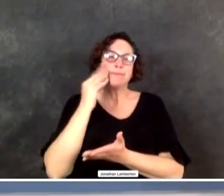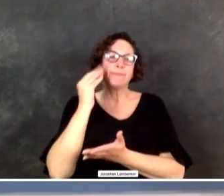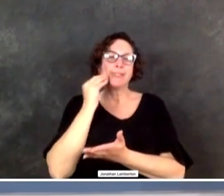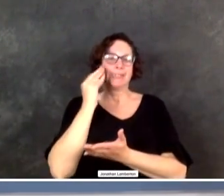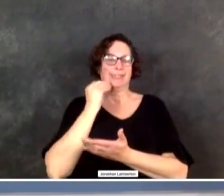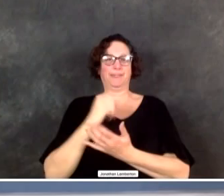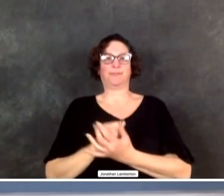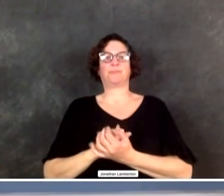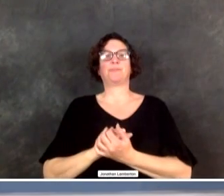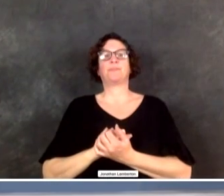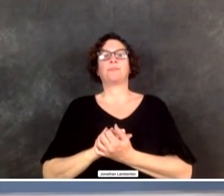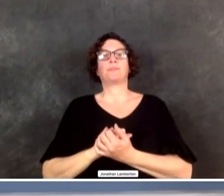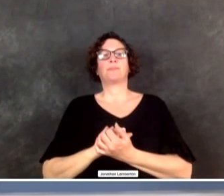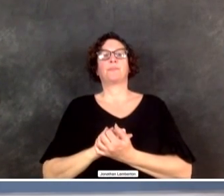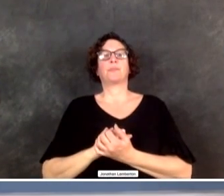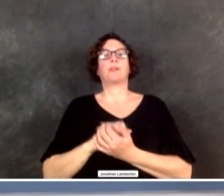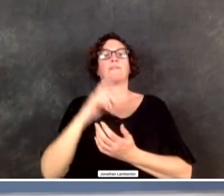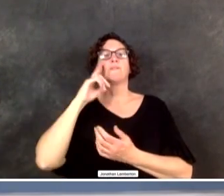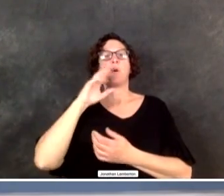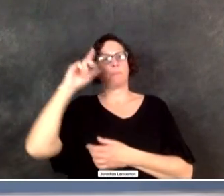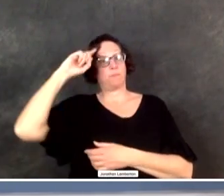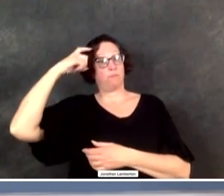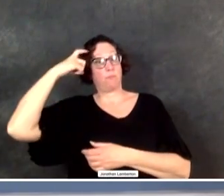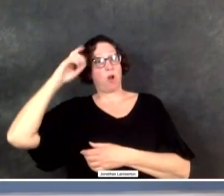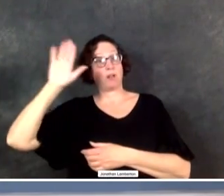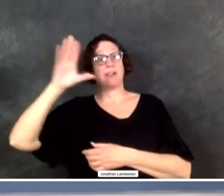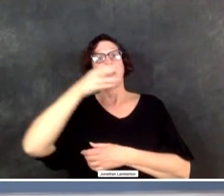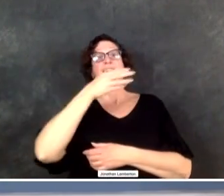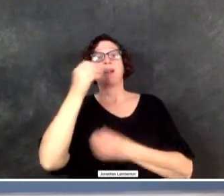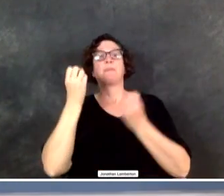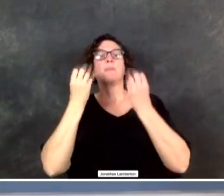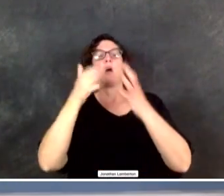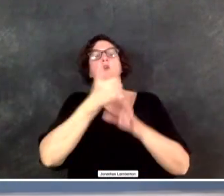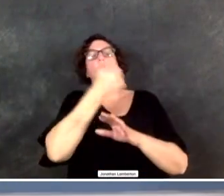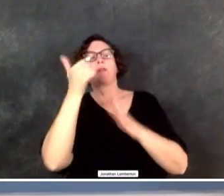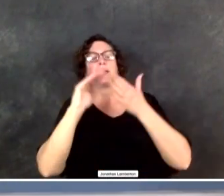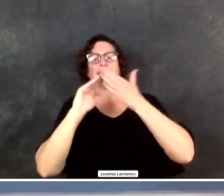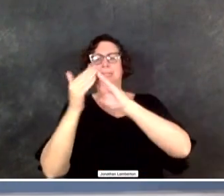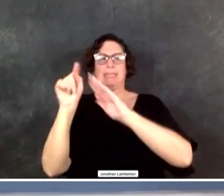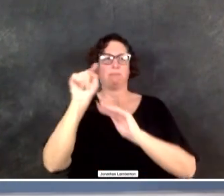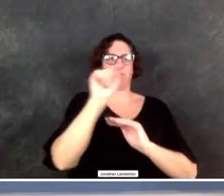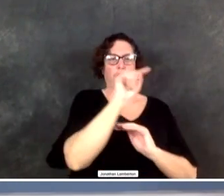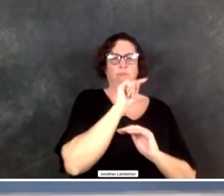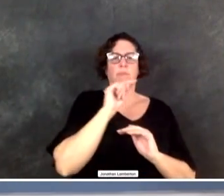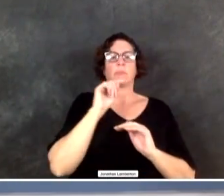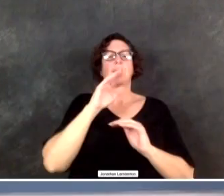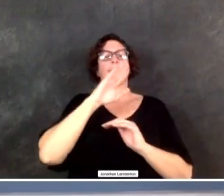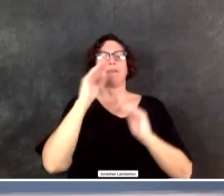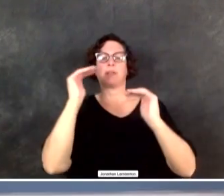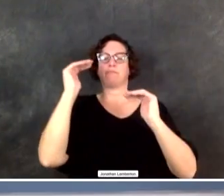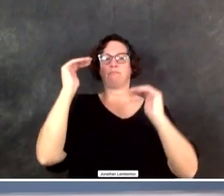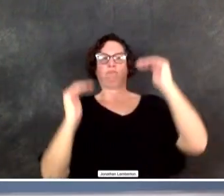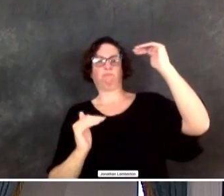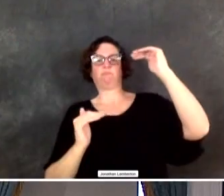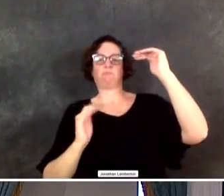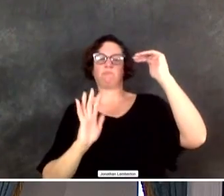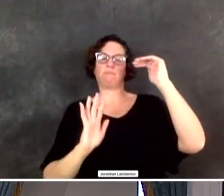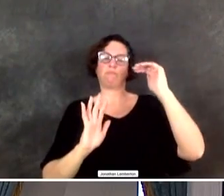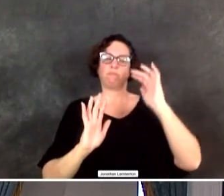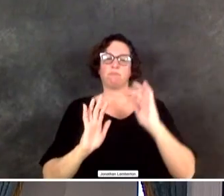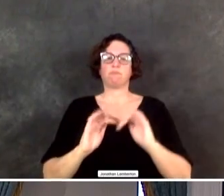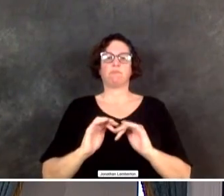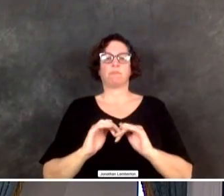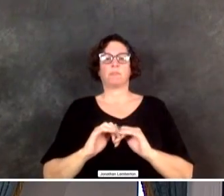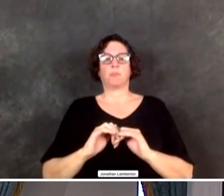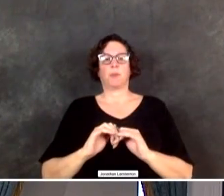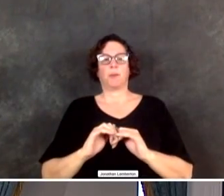Bronx, but in many communities that have been disproportionately not connected with devices and connectivity.